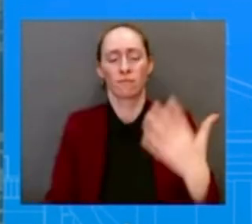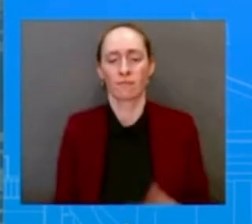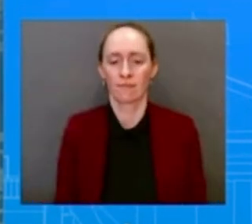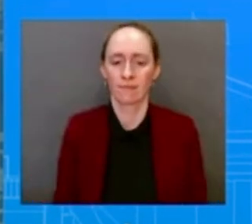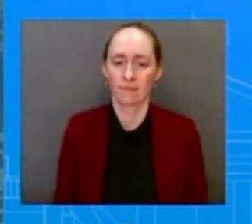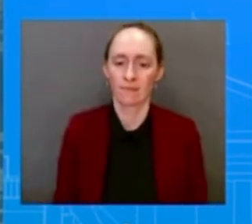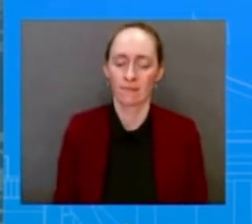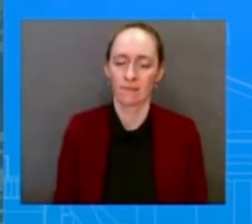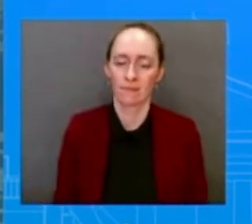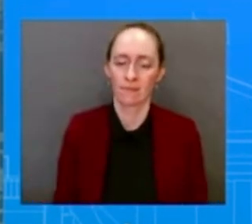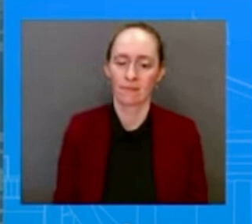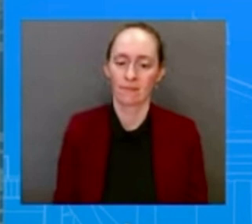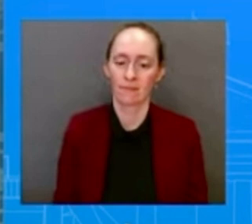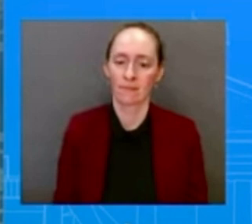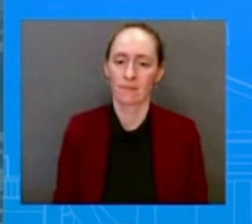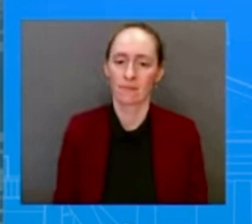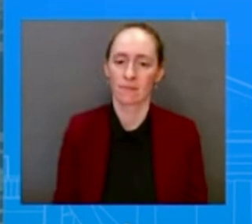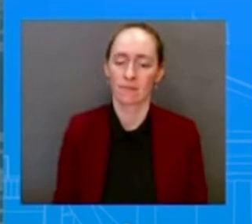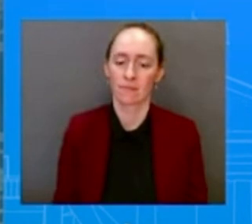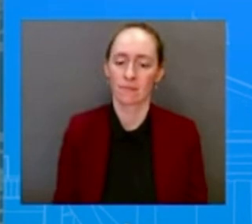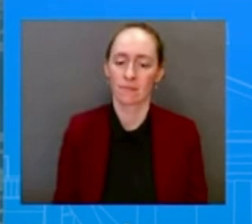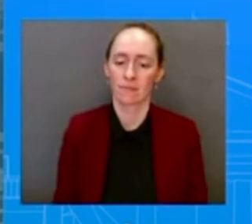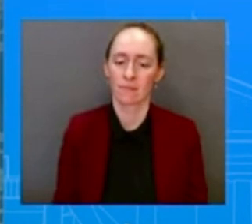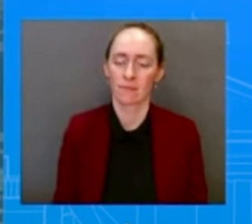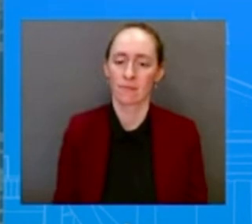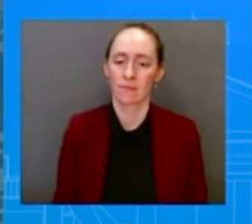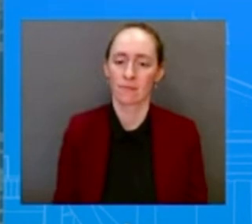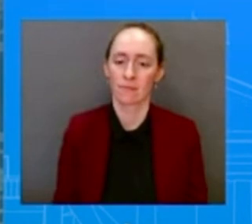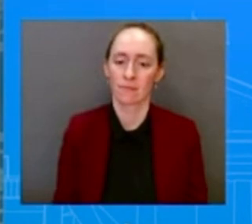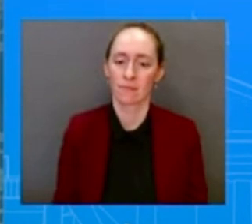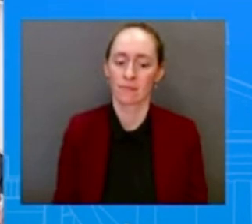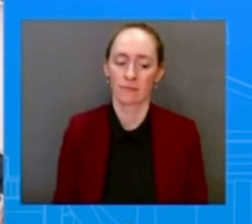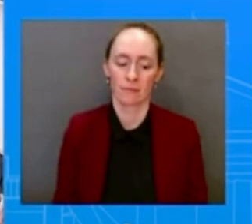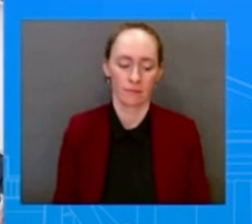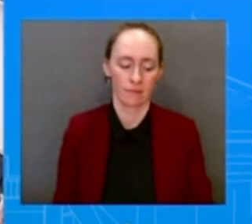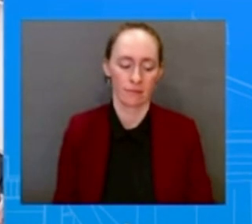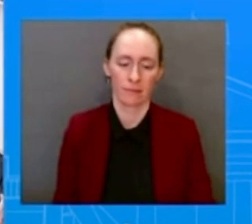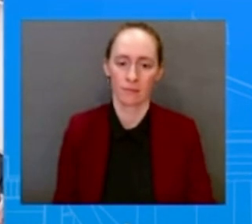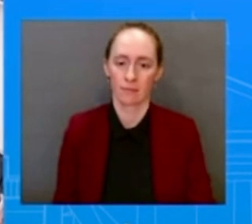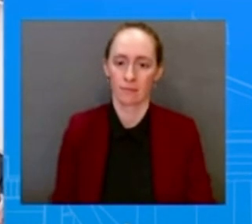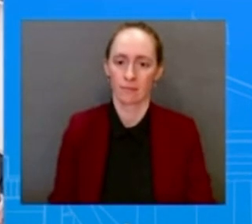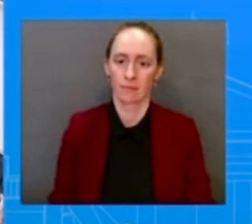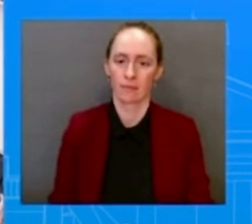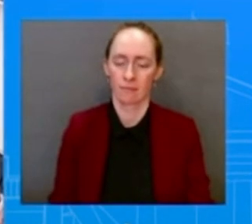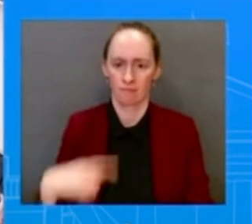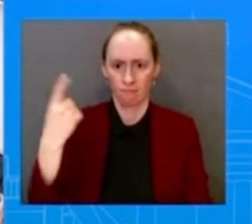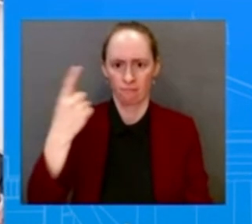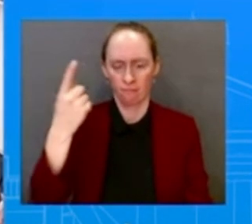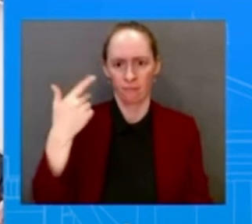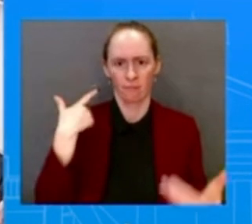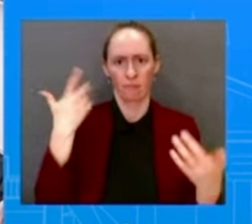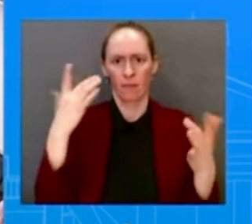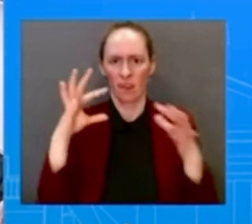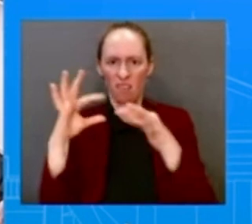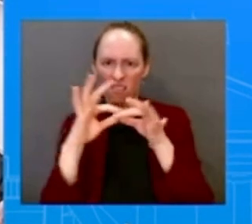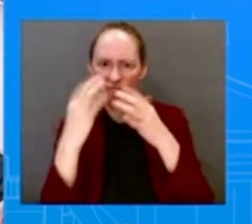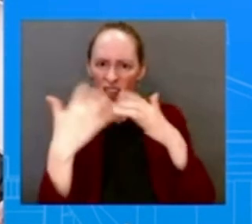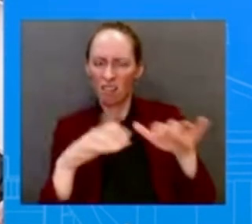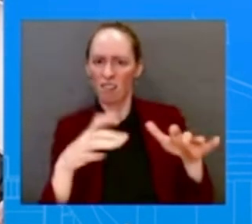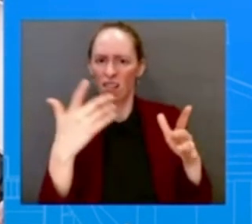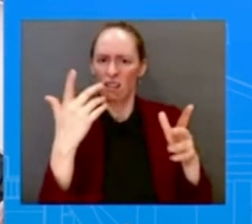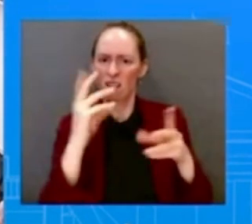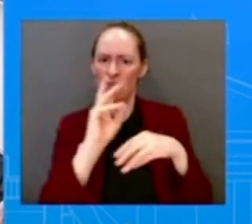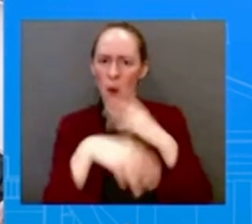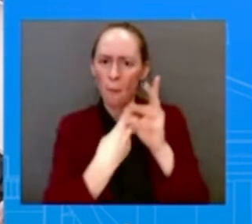U.S. Special Presidential Coordinator for Global and Infrastructure Energy is in Angola. So he met with